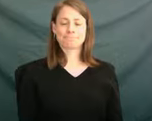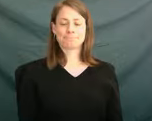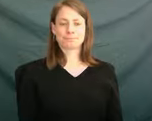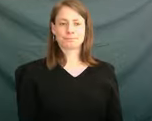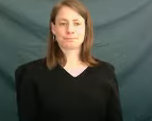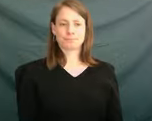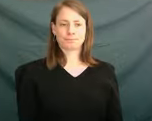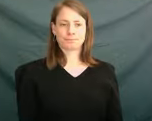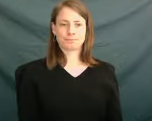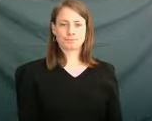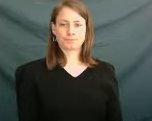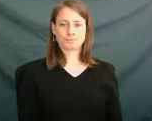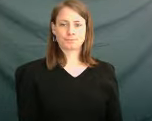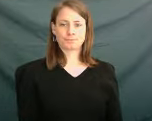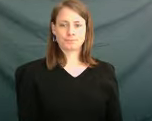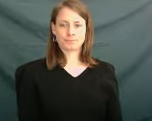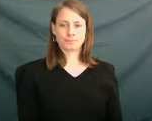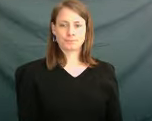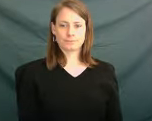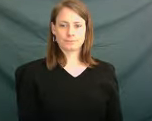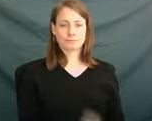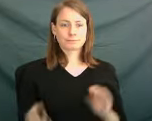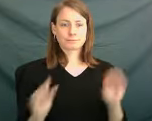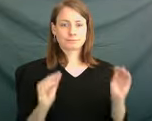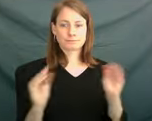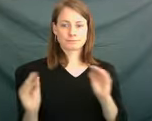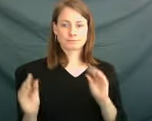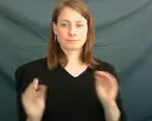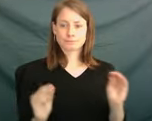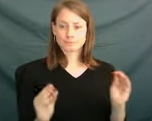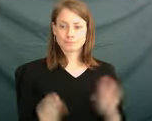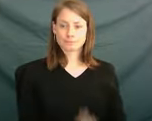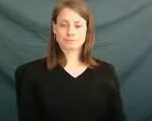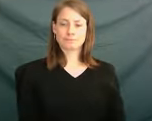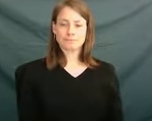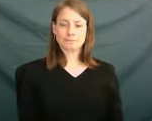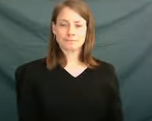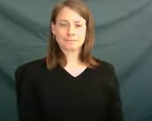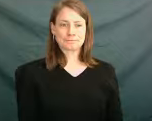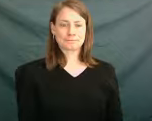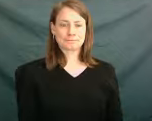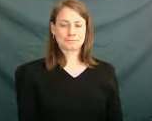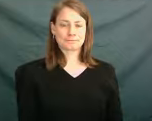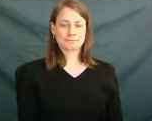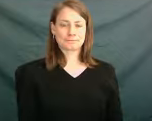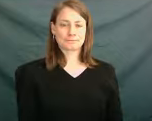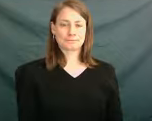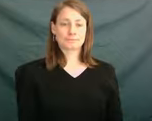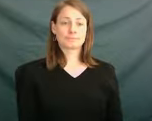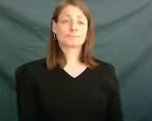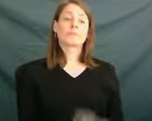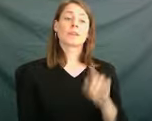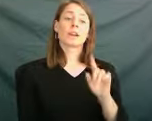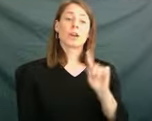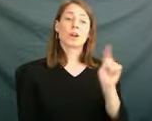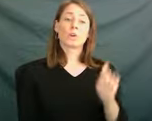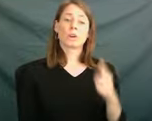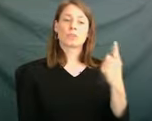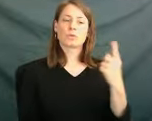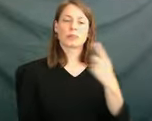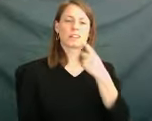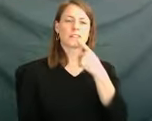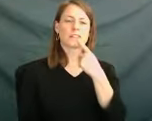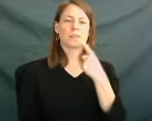is, Roma? Question 1 asks, what is a database? The answer is